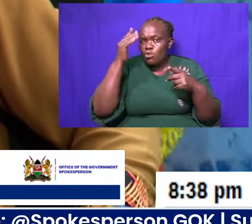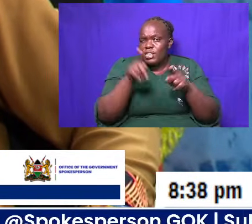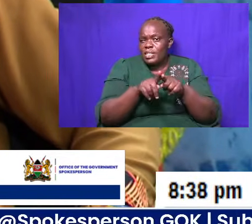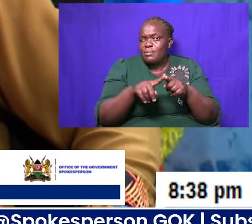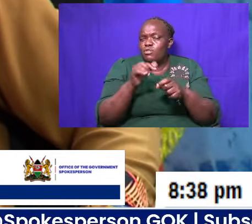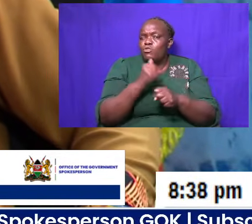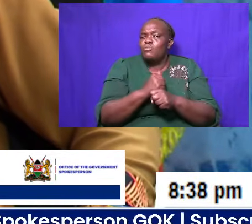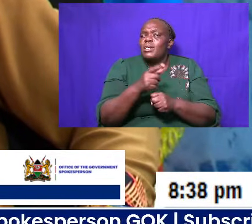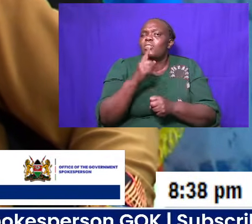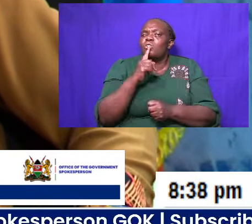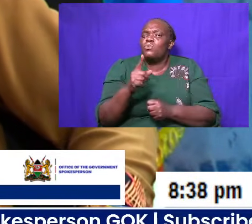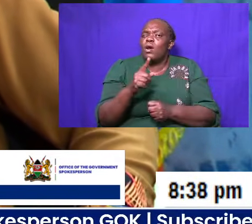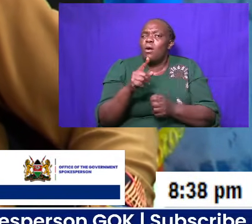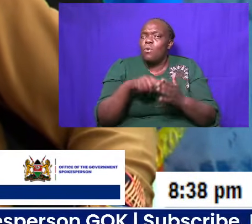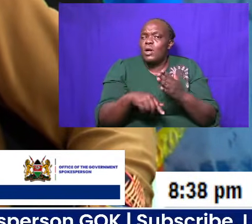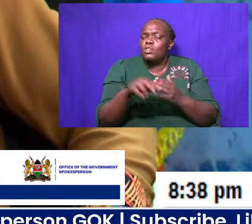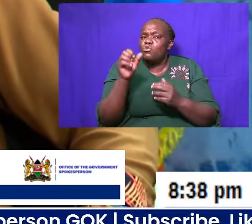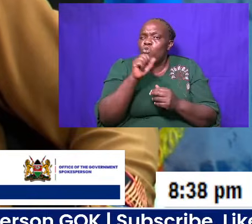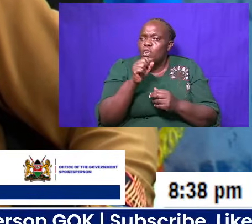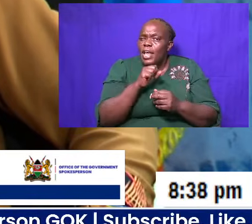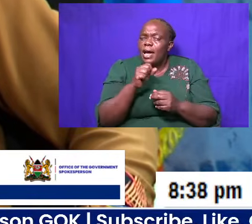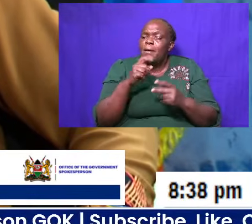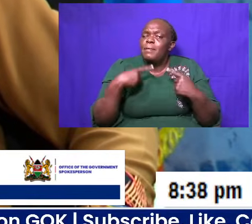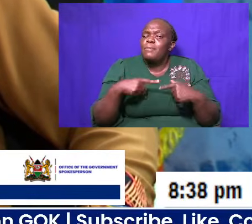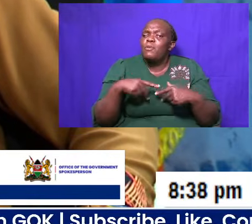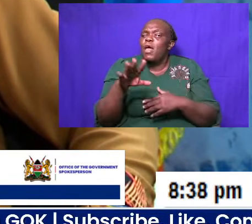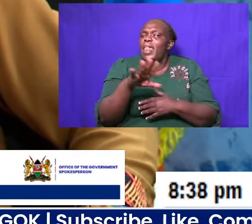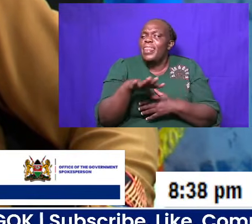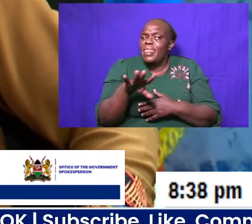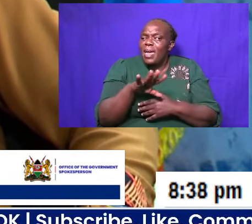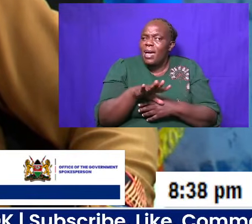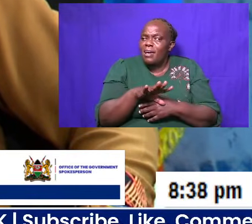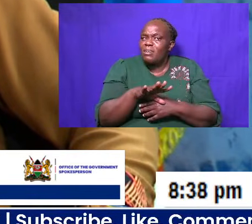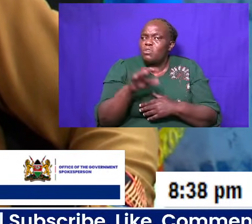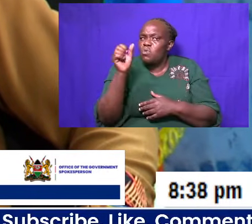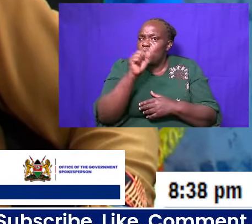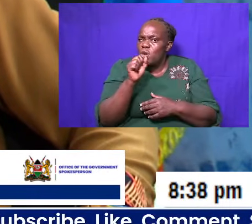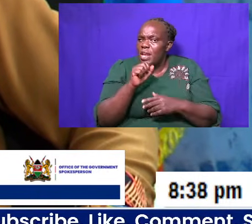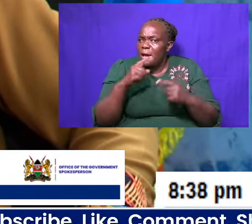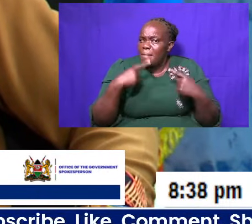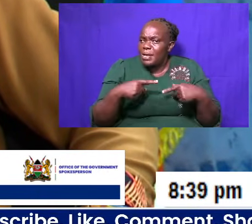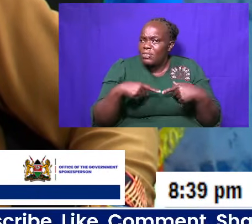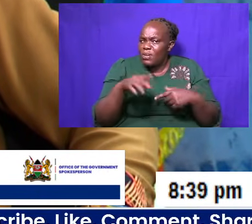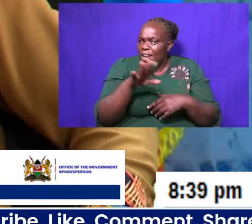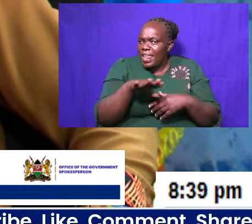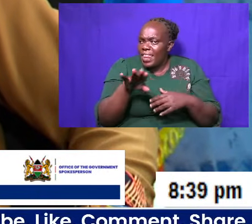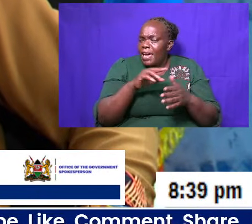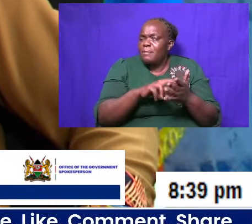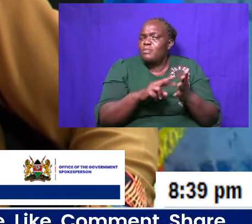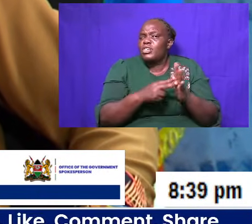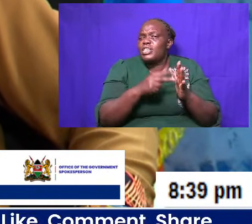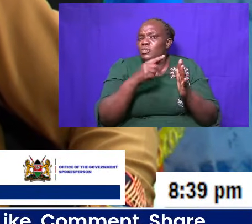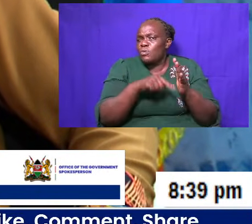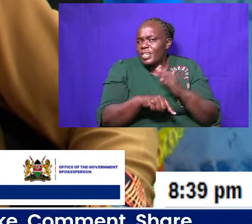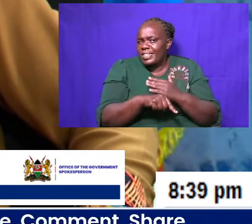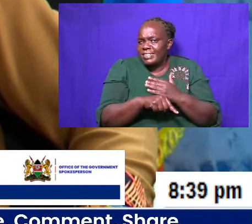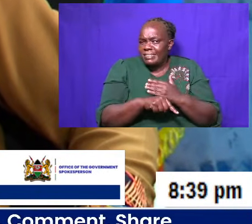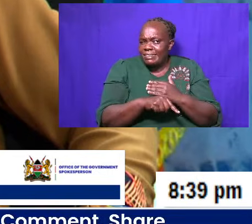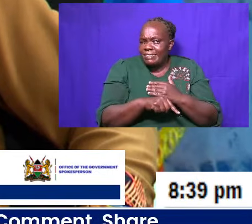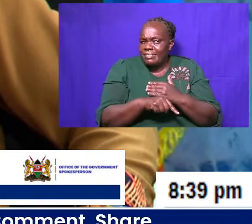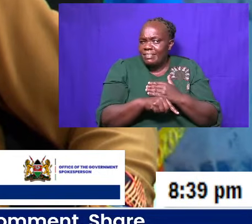issues, including older persons. Huh? And then you are also participating in the older persons bill, the one that is being processed. Yes, older persons